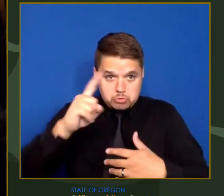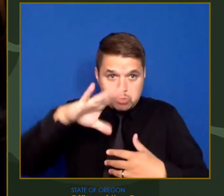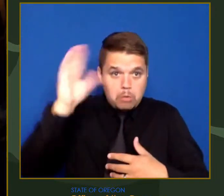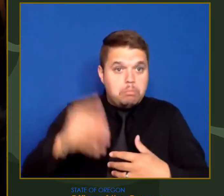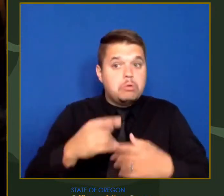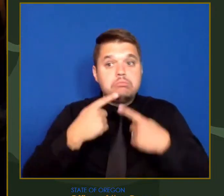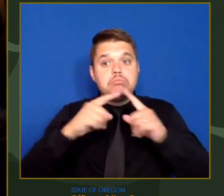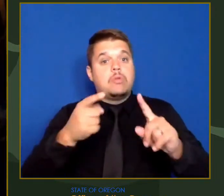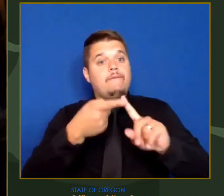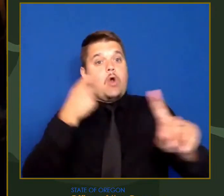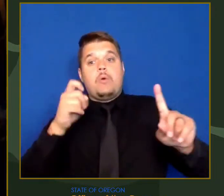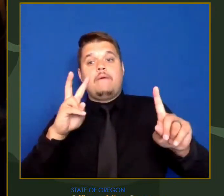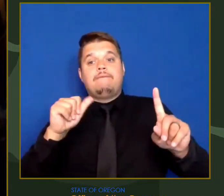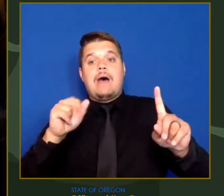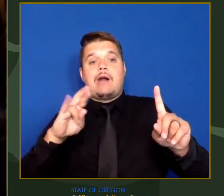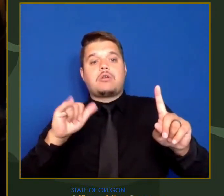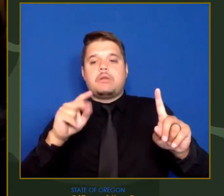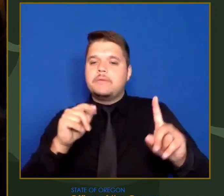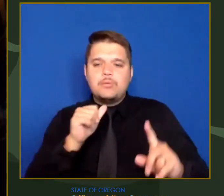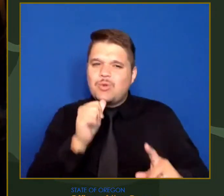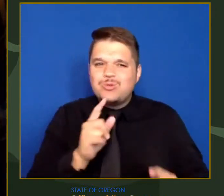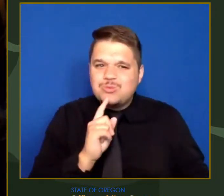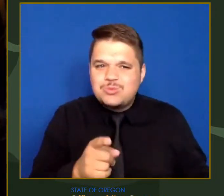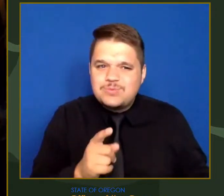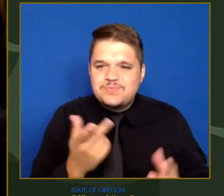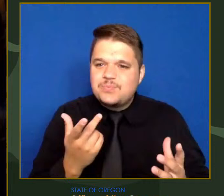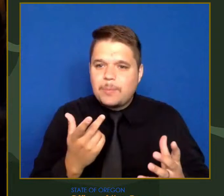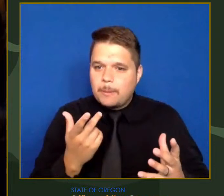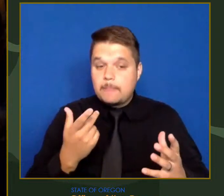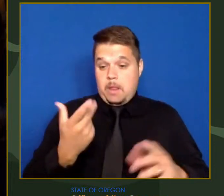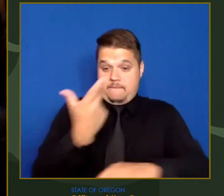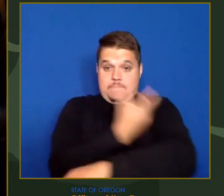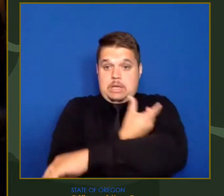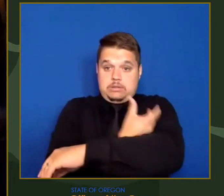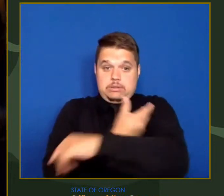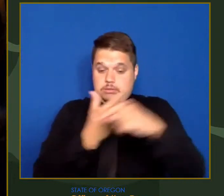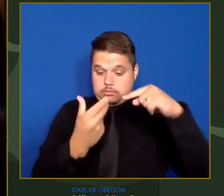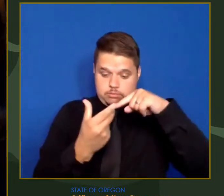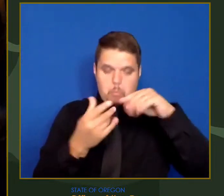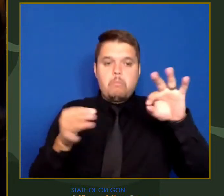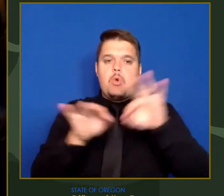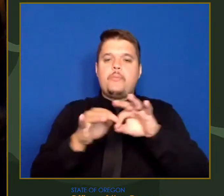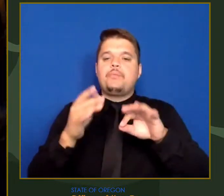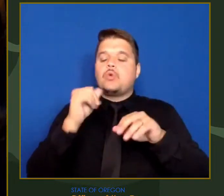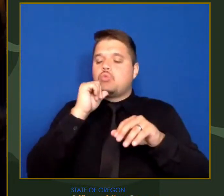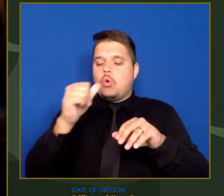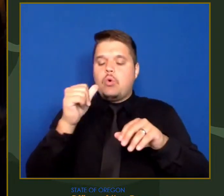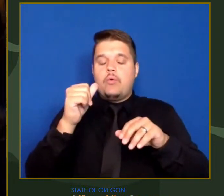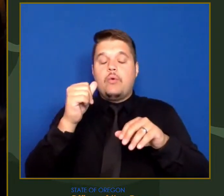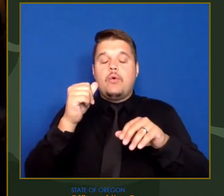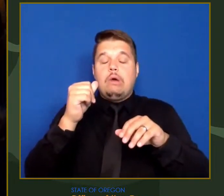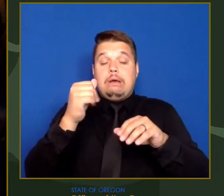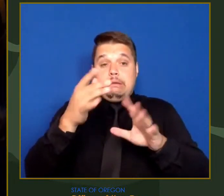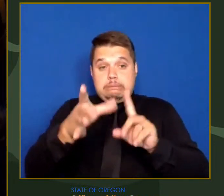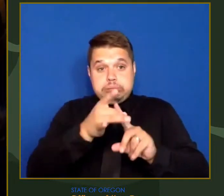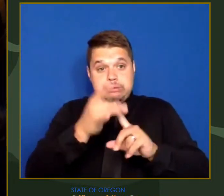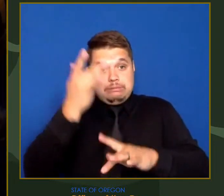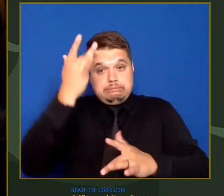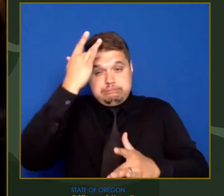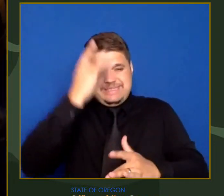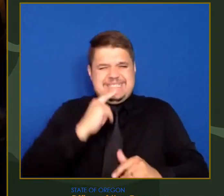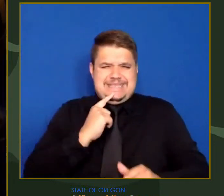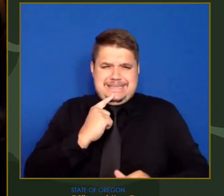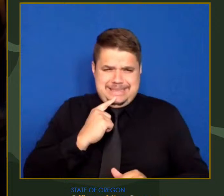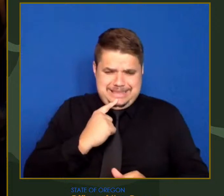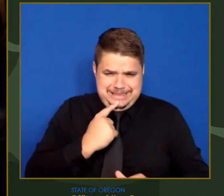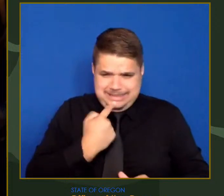are effective at preventing the serious complications that result in hospitalizations and cutting down on the risk of death